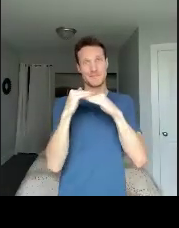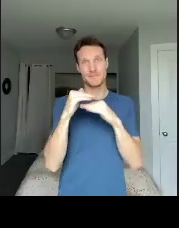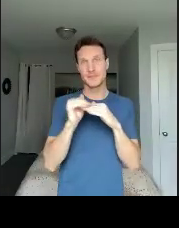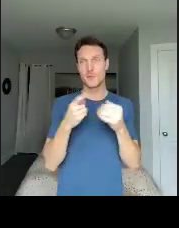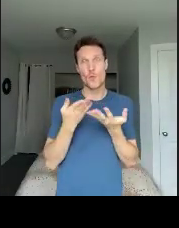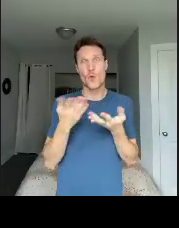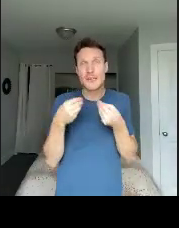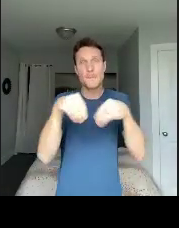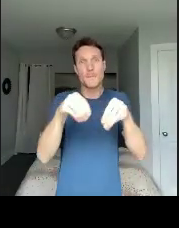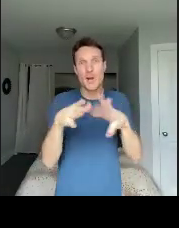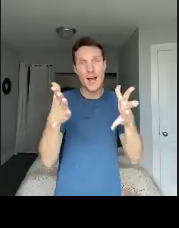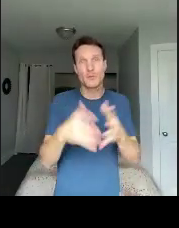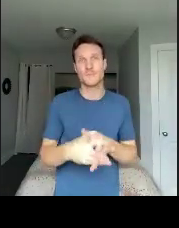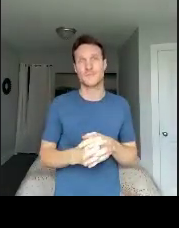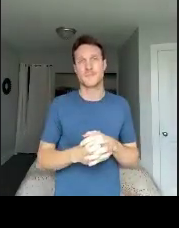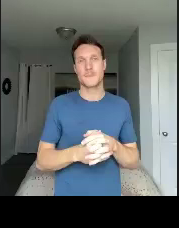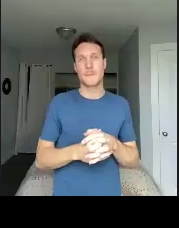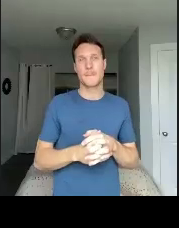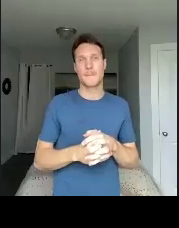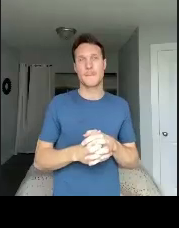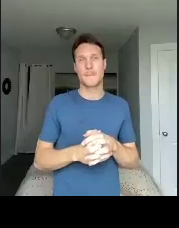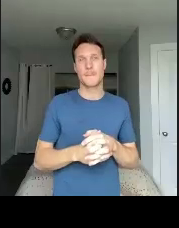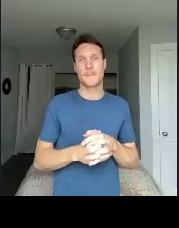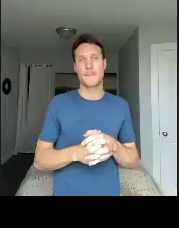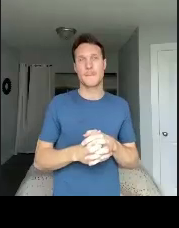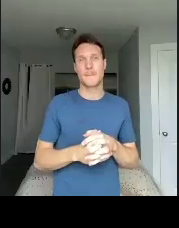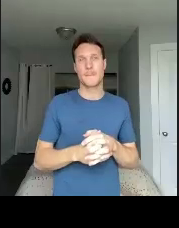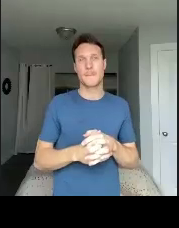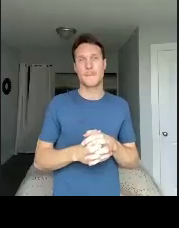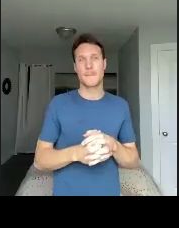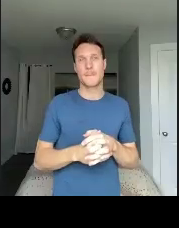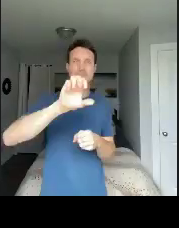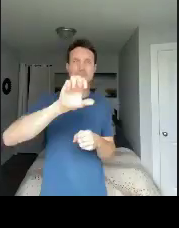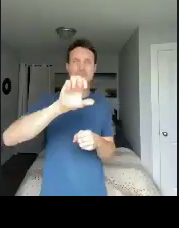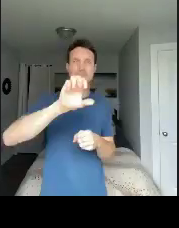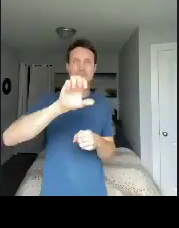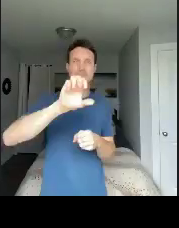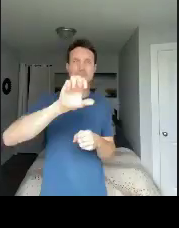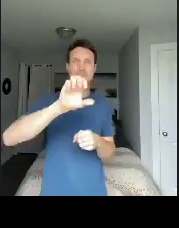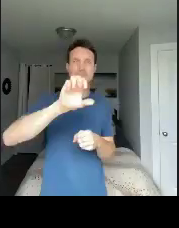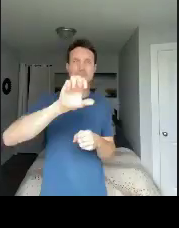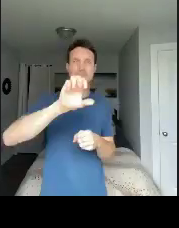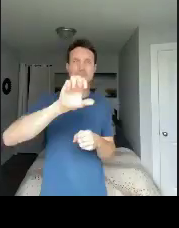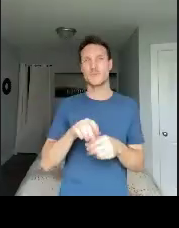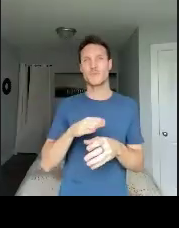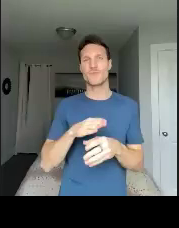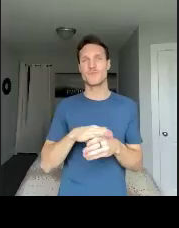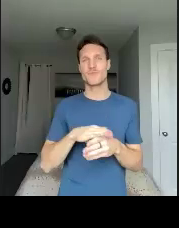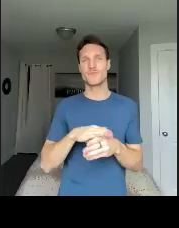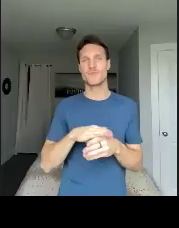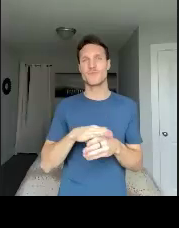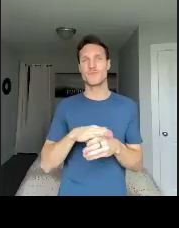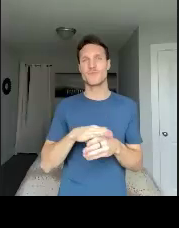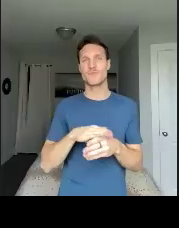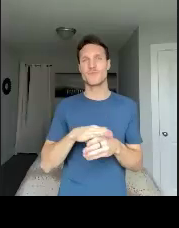is accessible and policies and any waiver amendments, public comment we have is available, but some things like